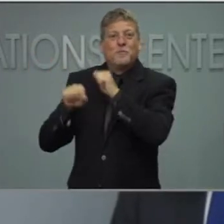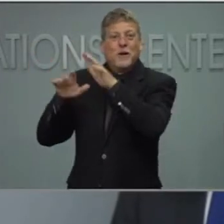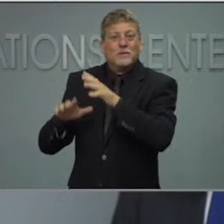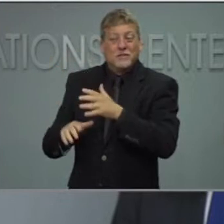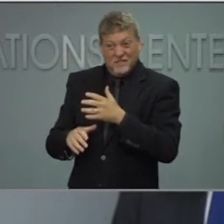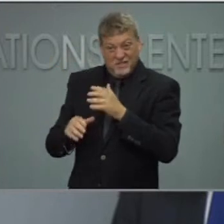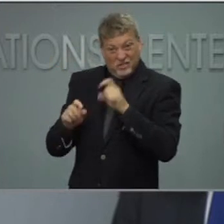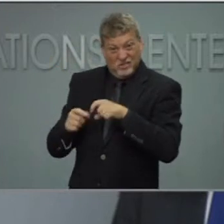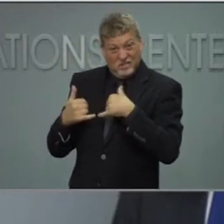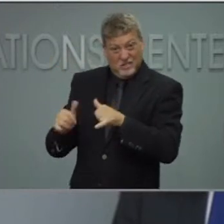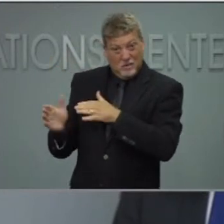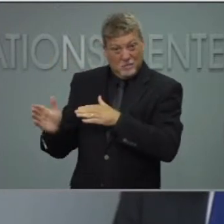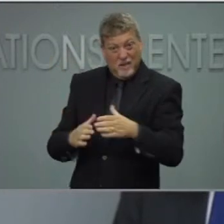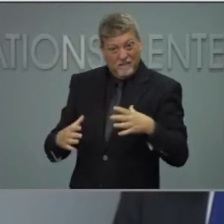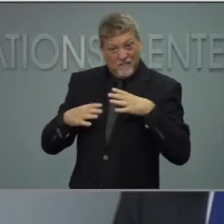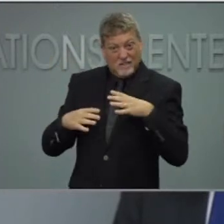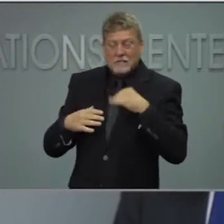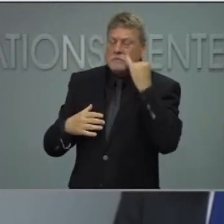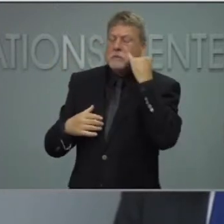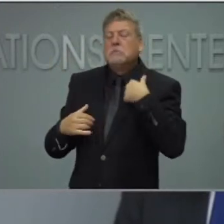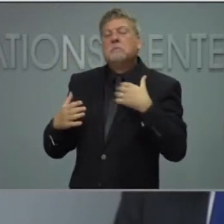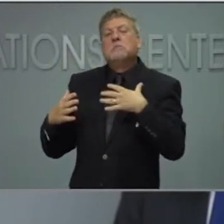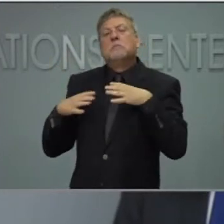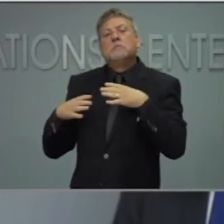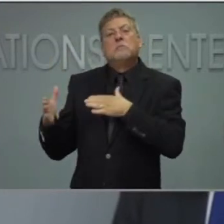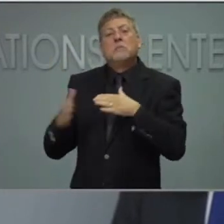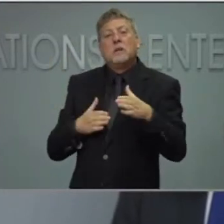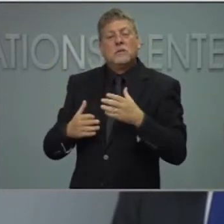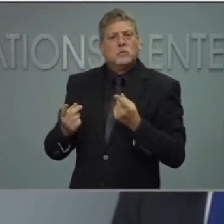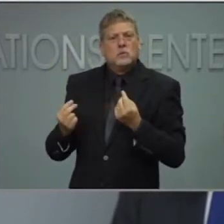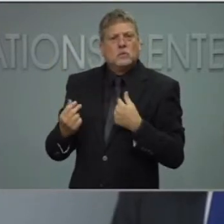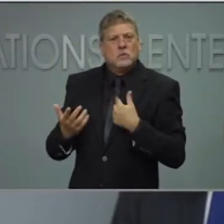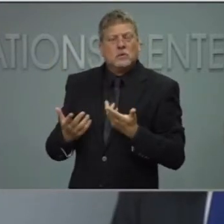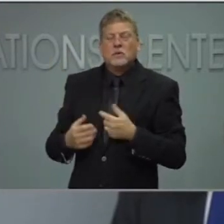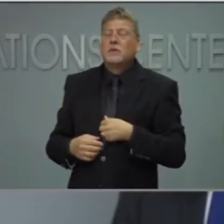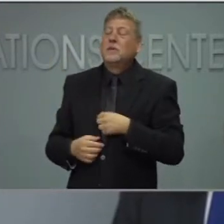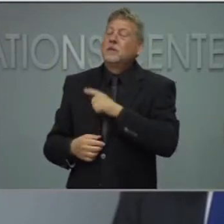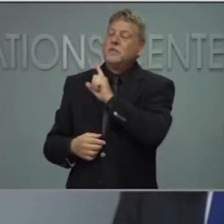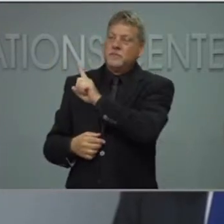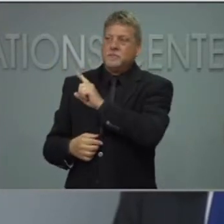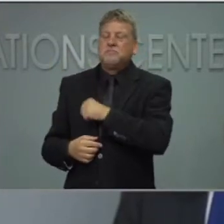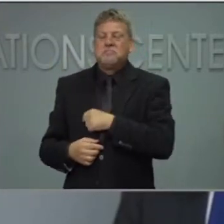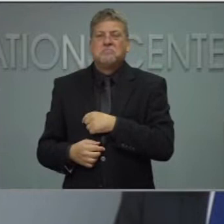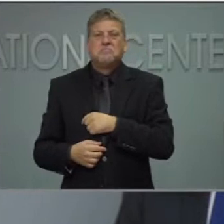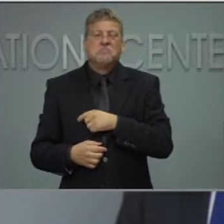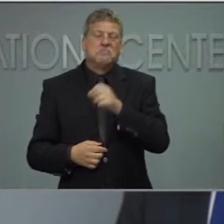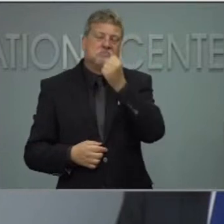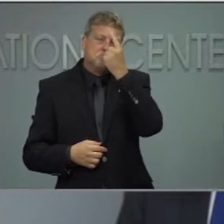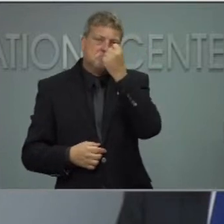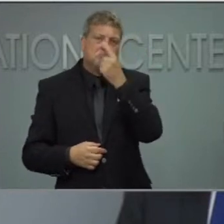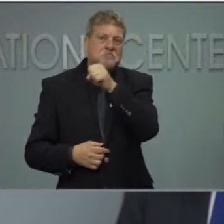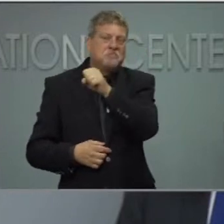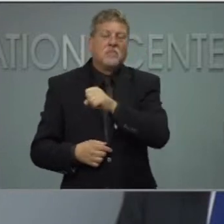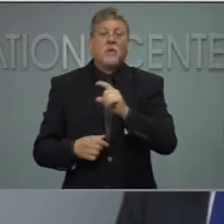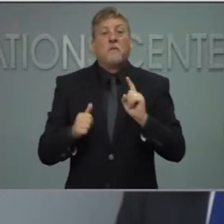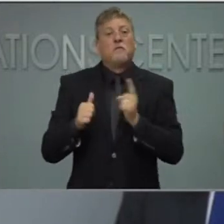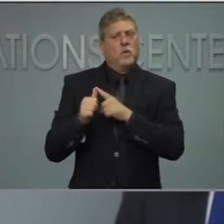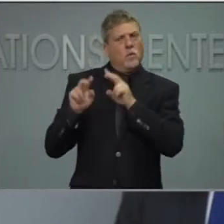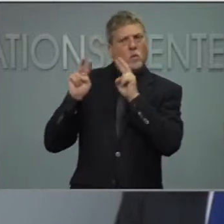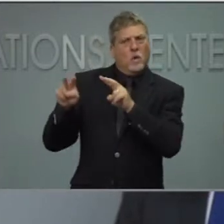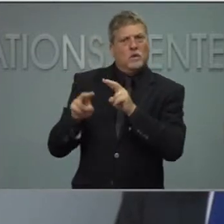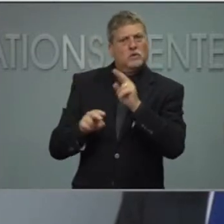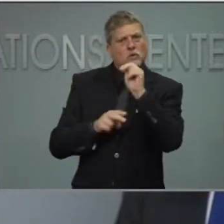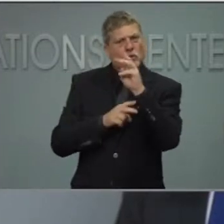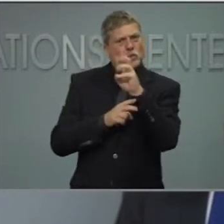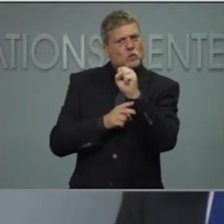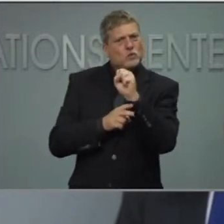folks need to first, I think, make sure they're getting reputable information on the weather from reputable sources. Make sure you have